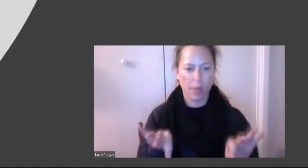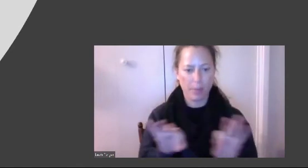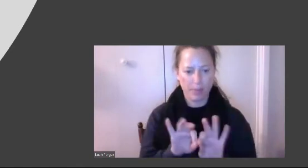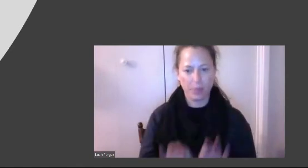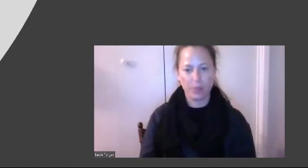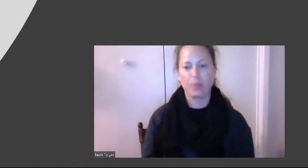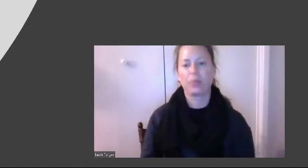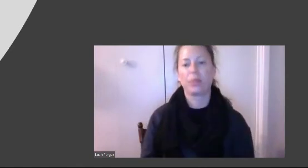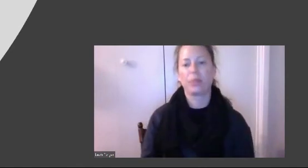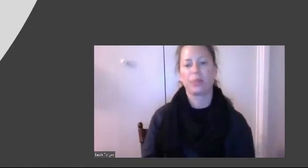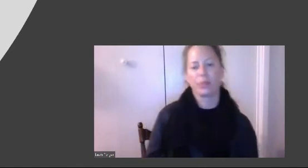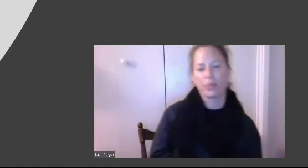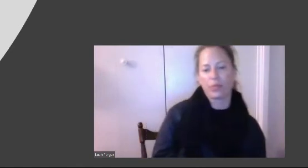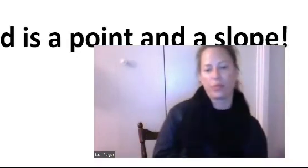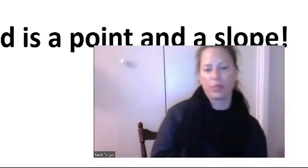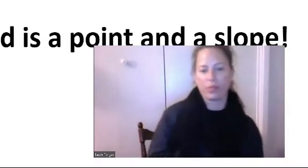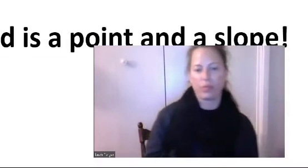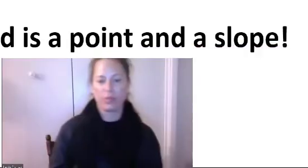Next slide.